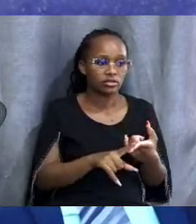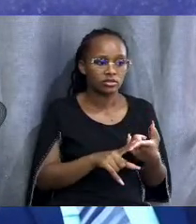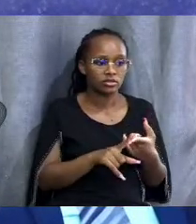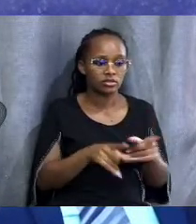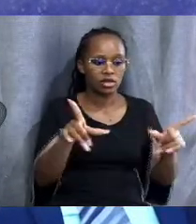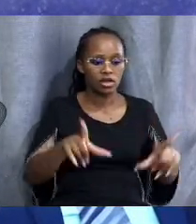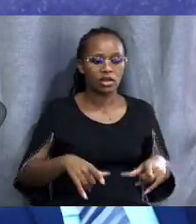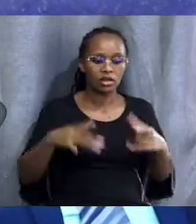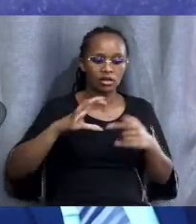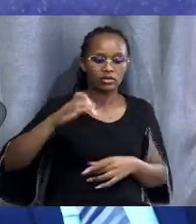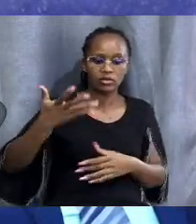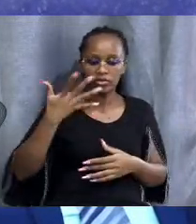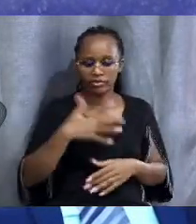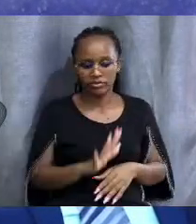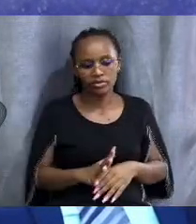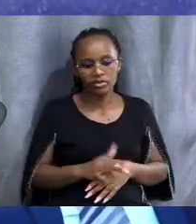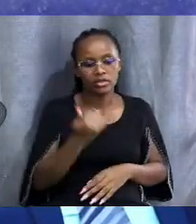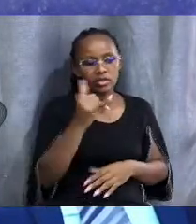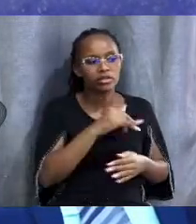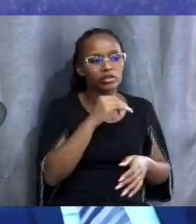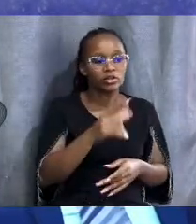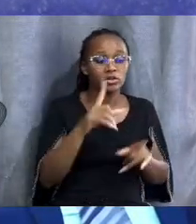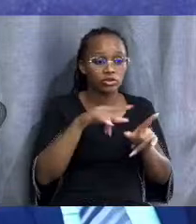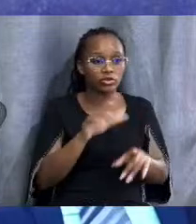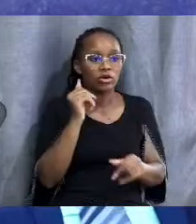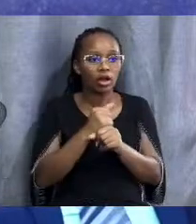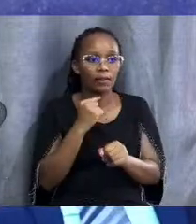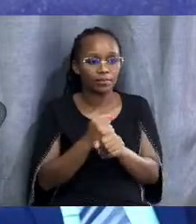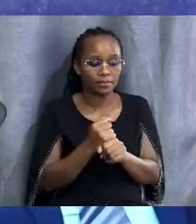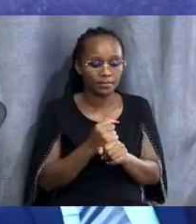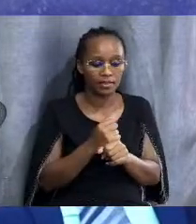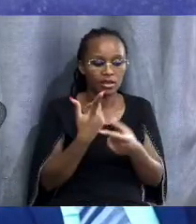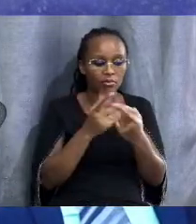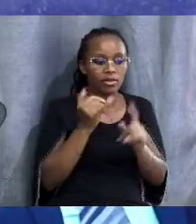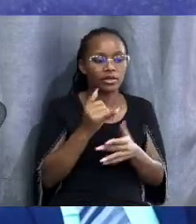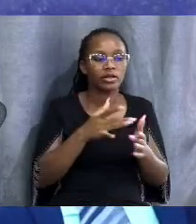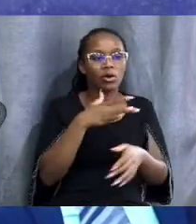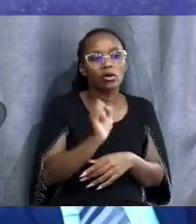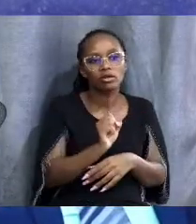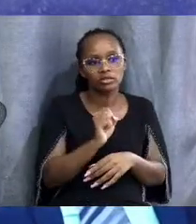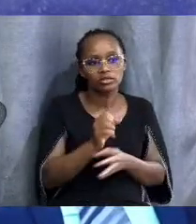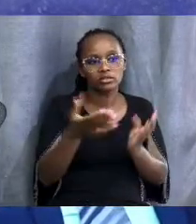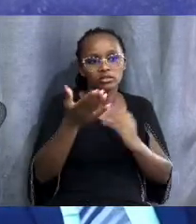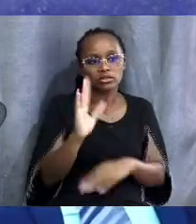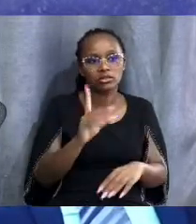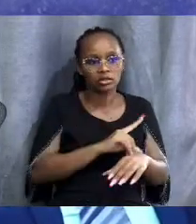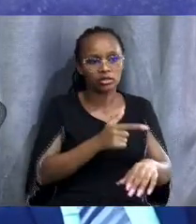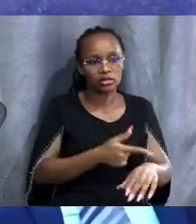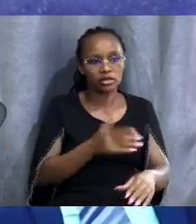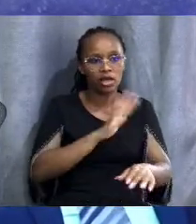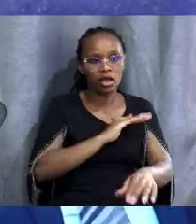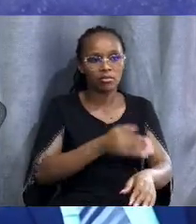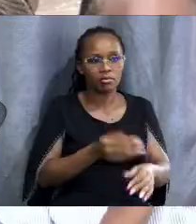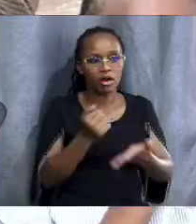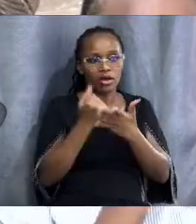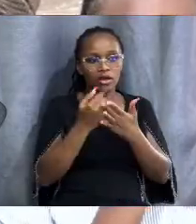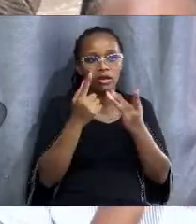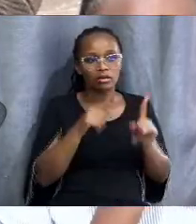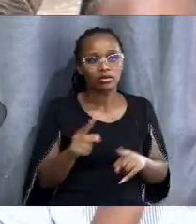in this city, it is not your effort, but it was God's power that will help